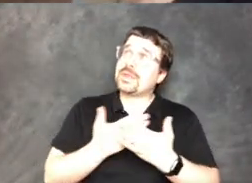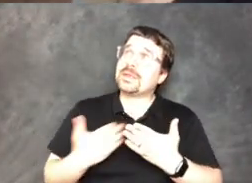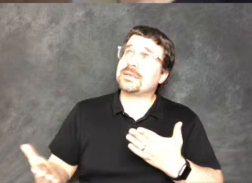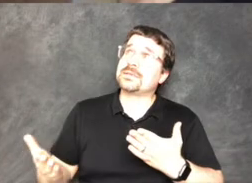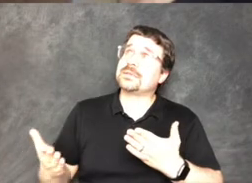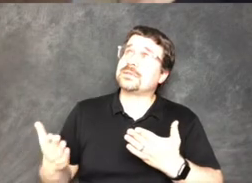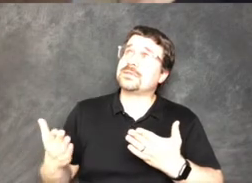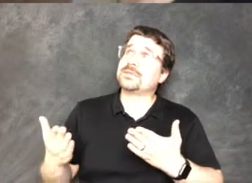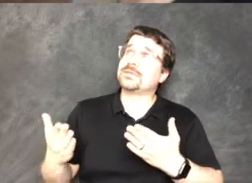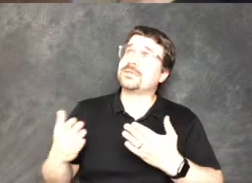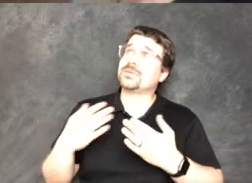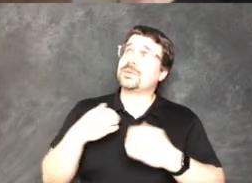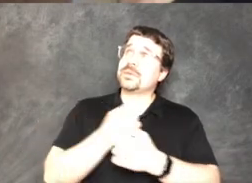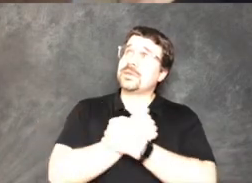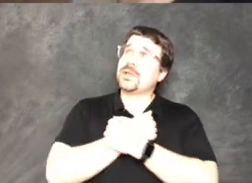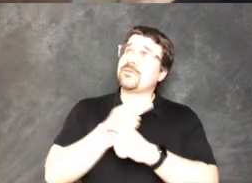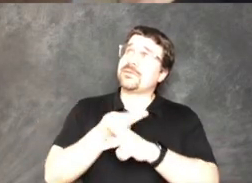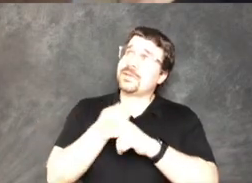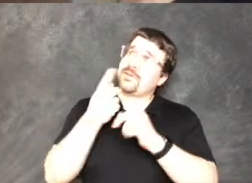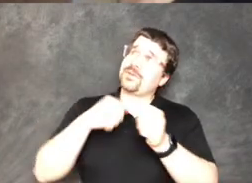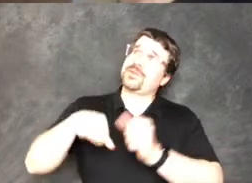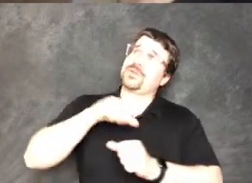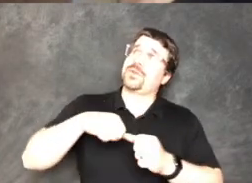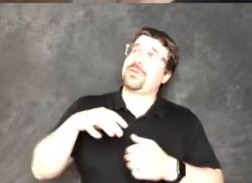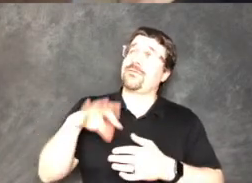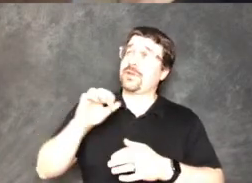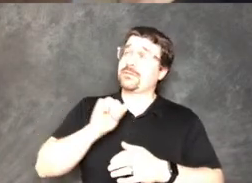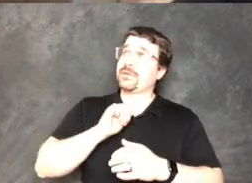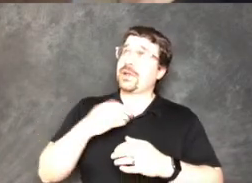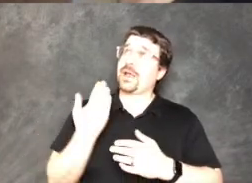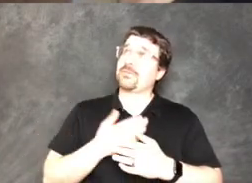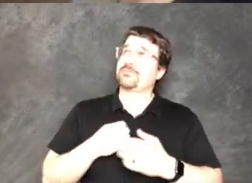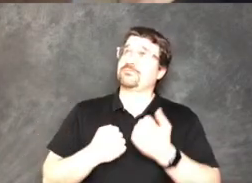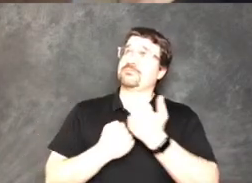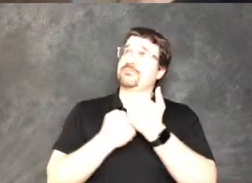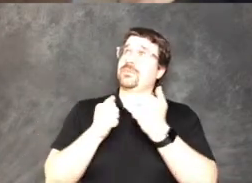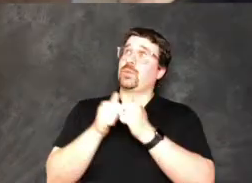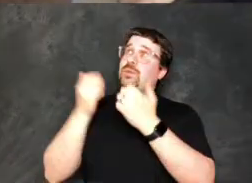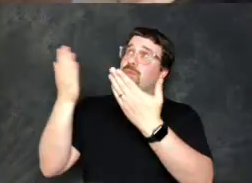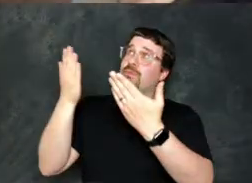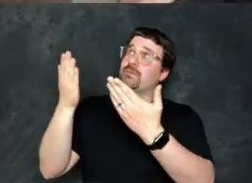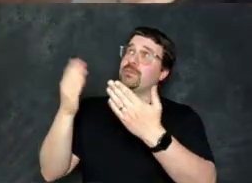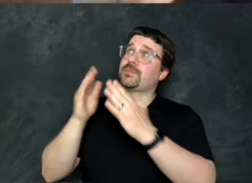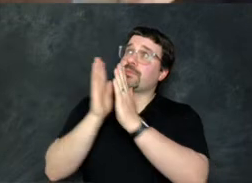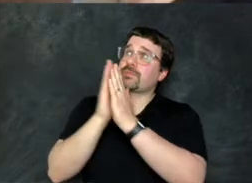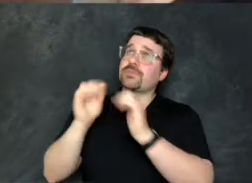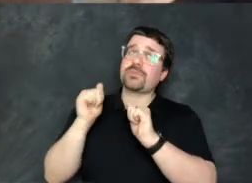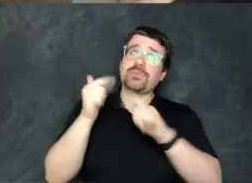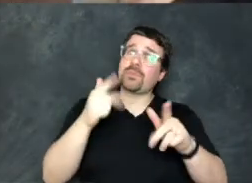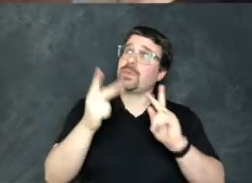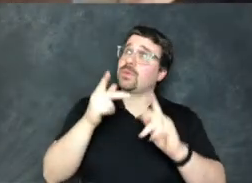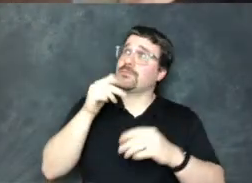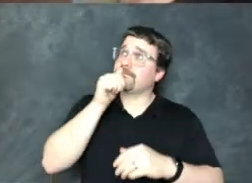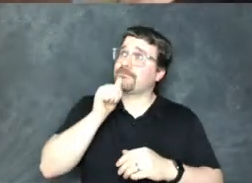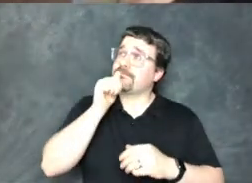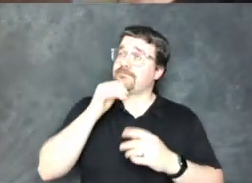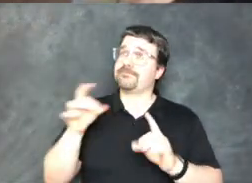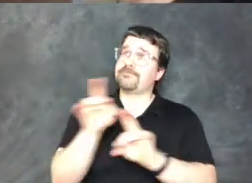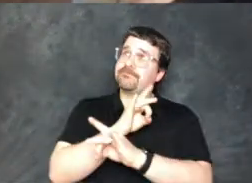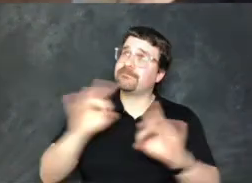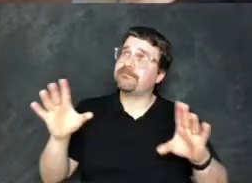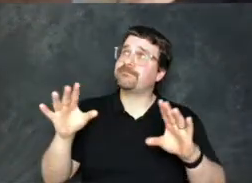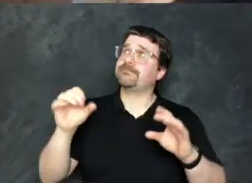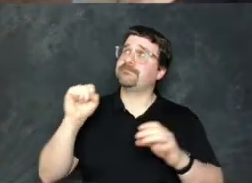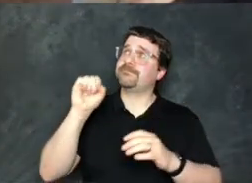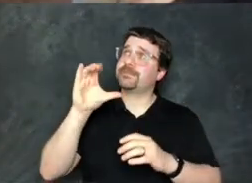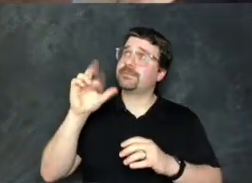good things as we love and care for each other and find our sustenance in you. We pray for all who suffer the violence